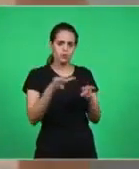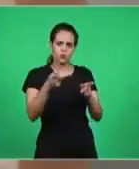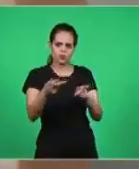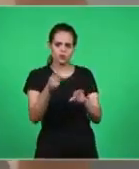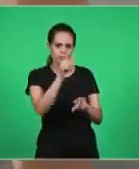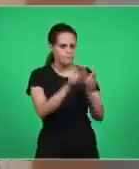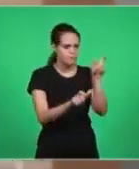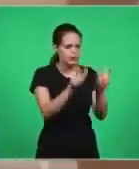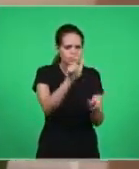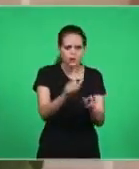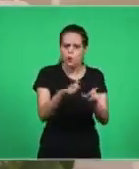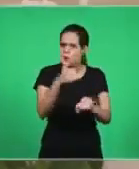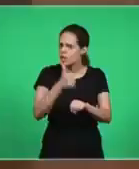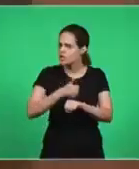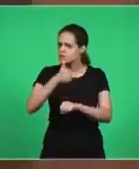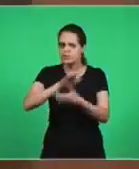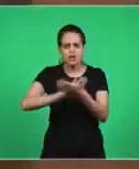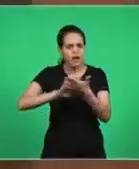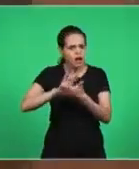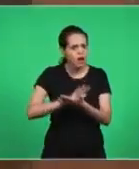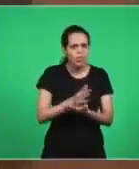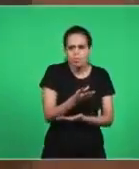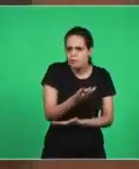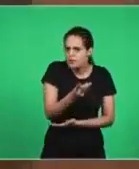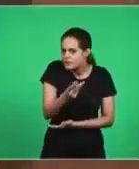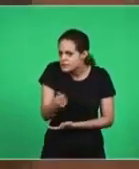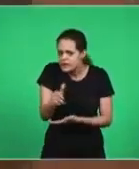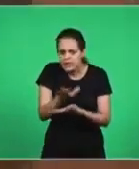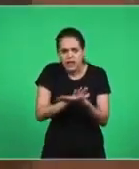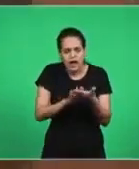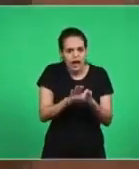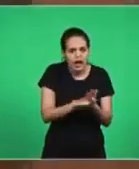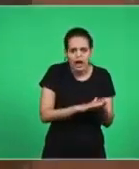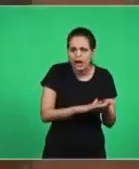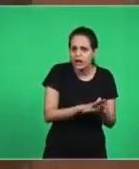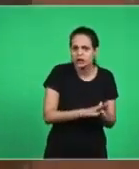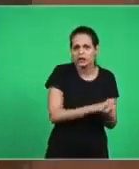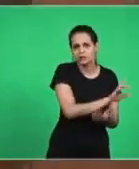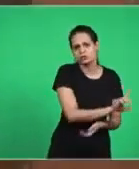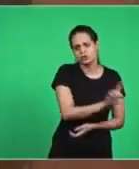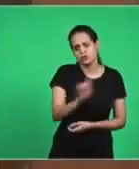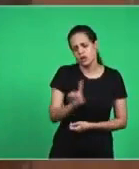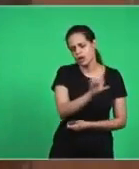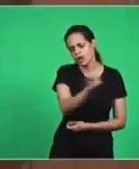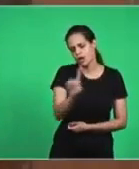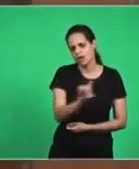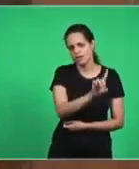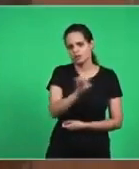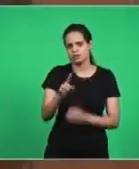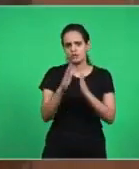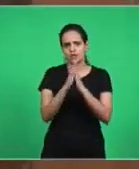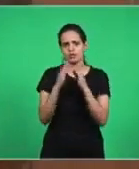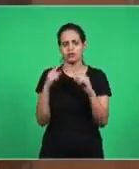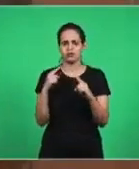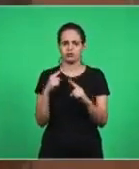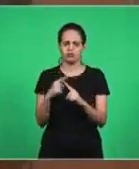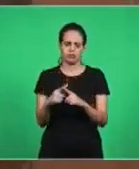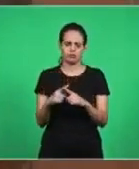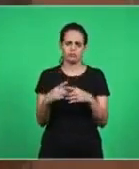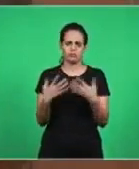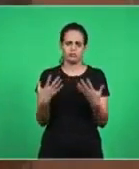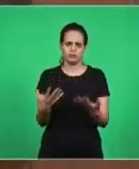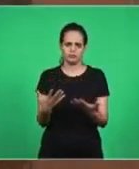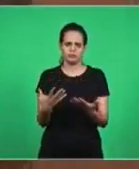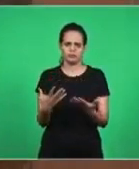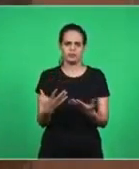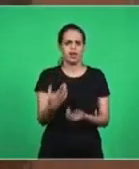where people that have been invited, they were not worthy. It is, they are inside of a church that is going to tell them what they need to hear,